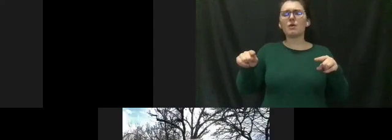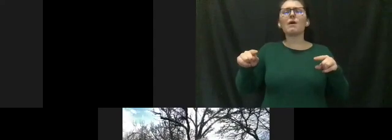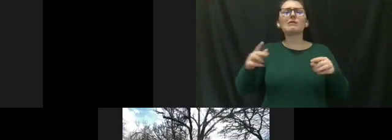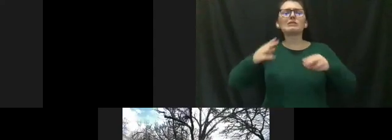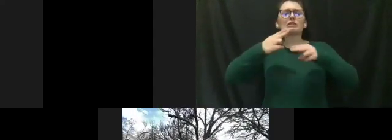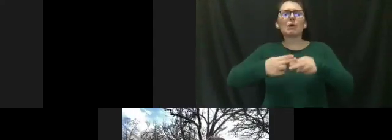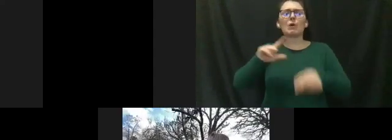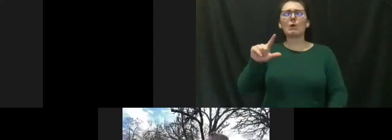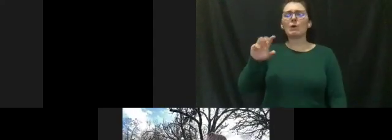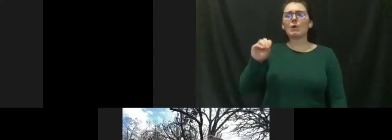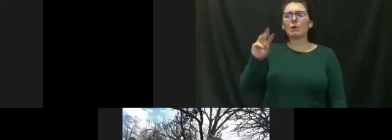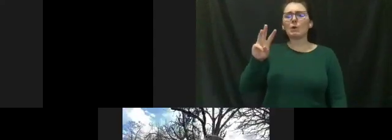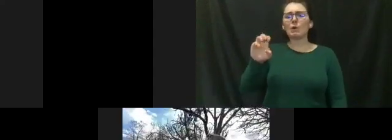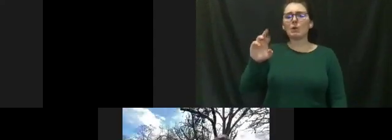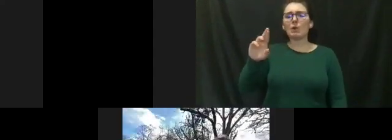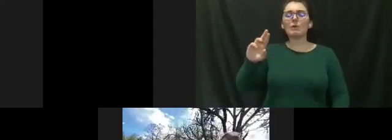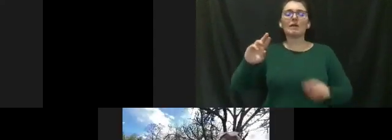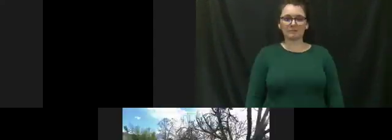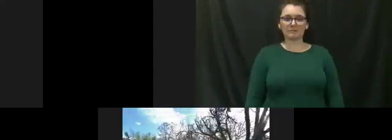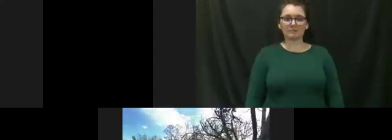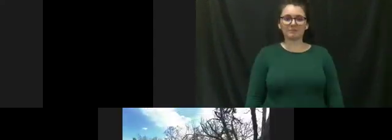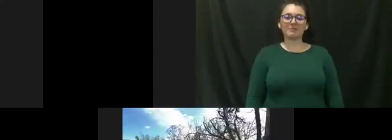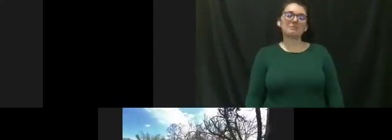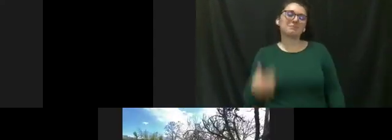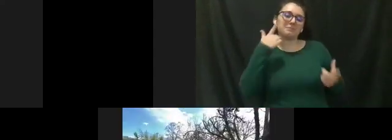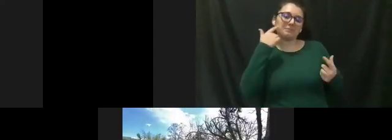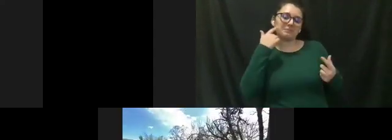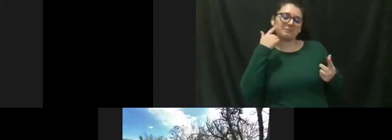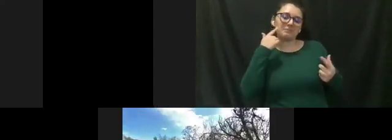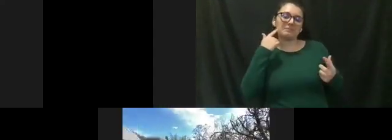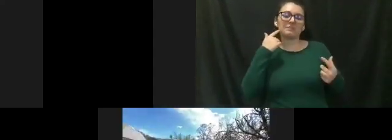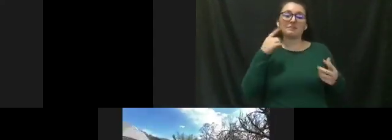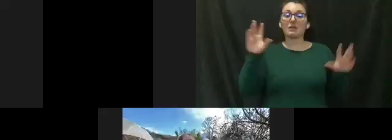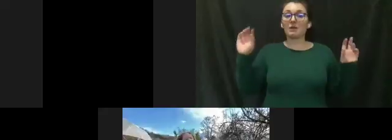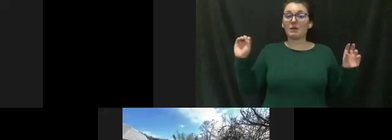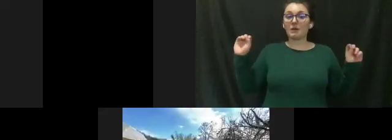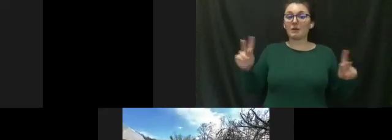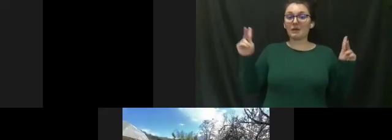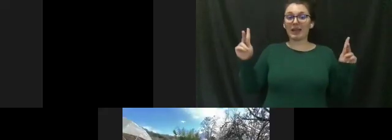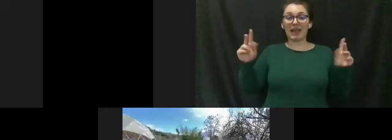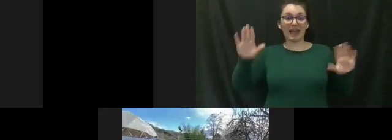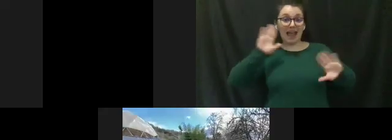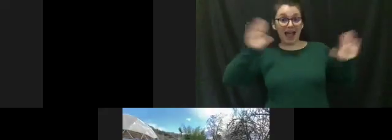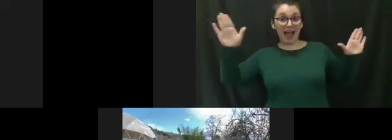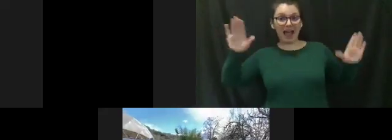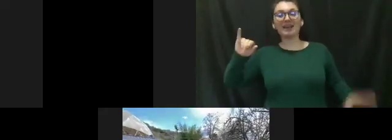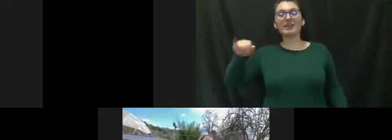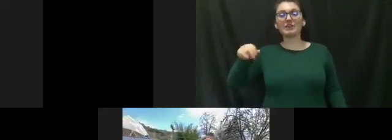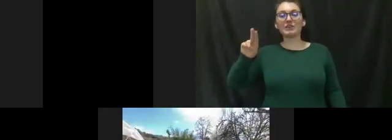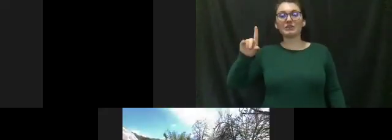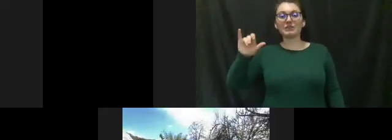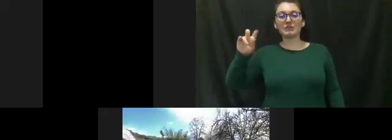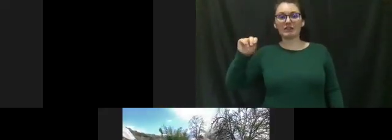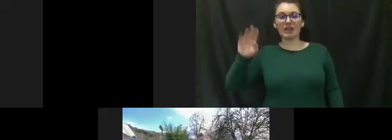is where we have animals in our lower section. Okay, Julianne's gonna tag in. She's gonna talk to us about our